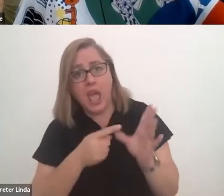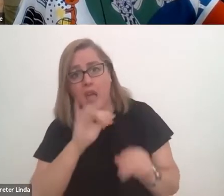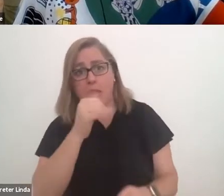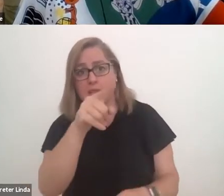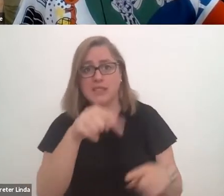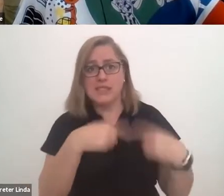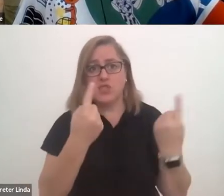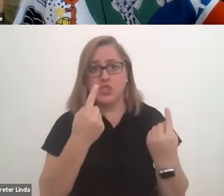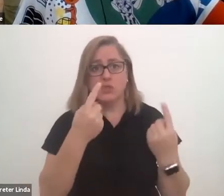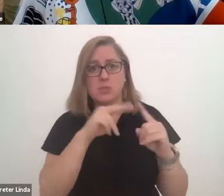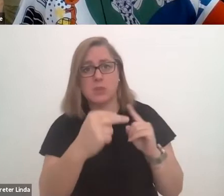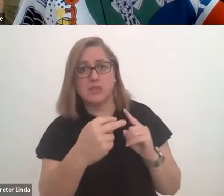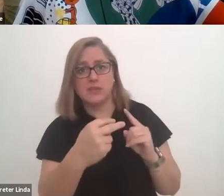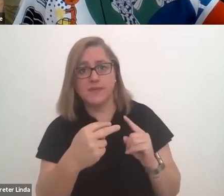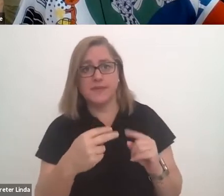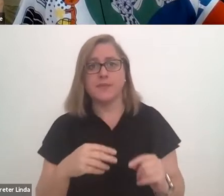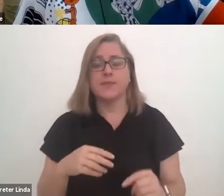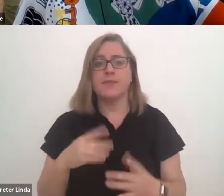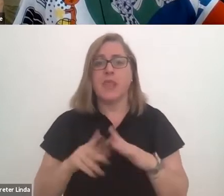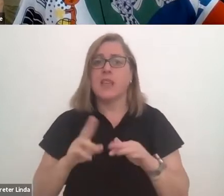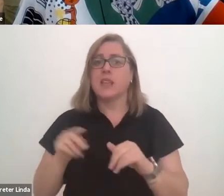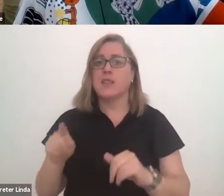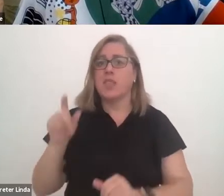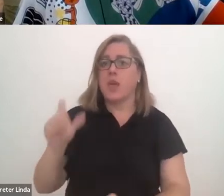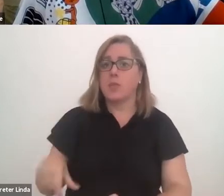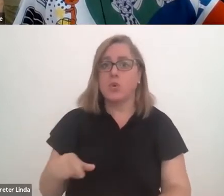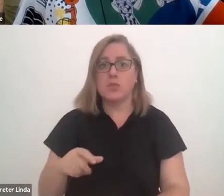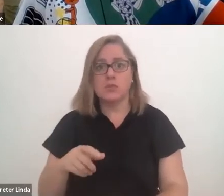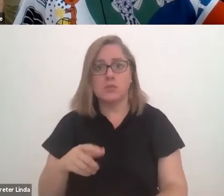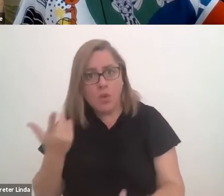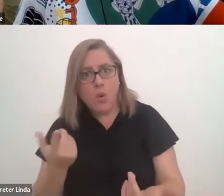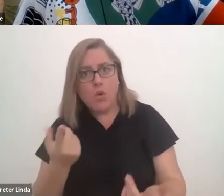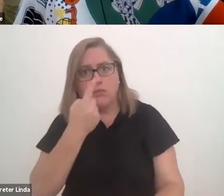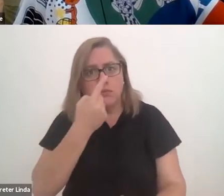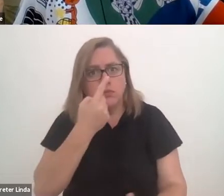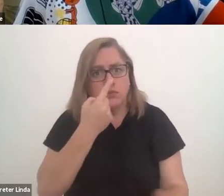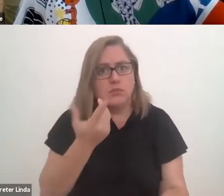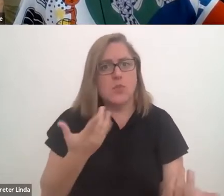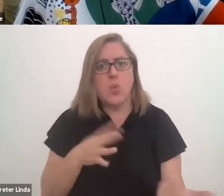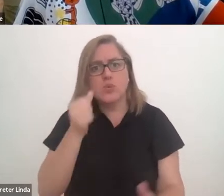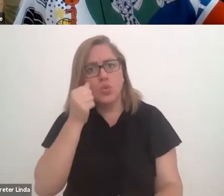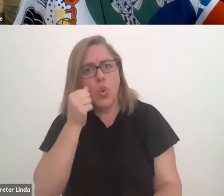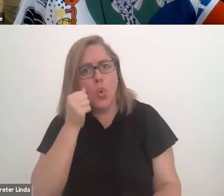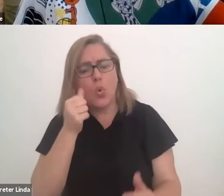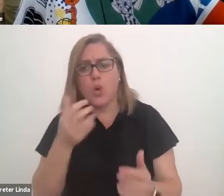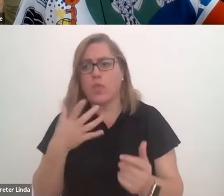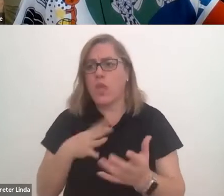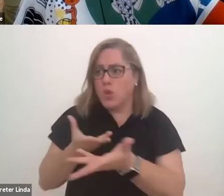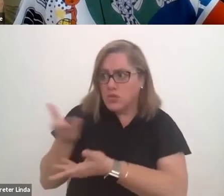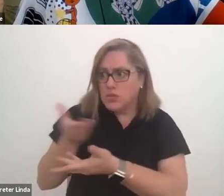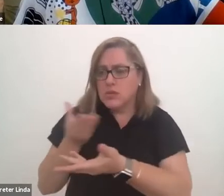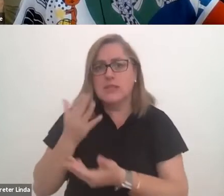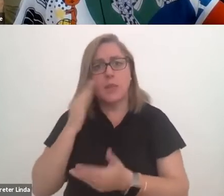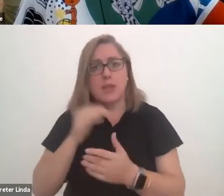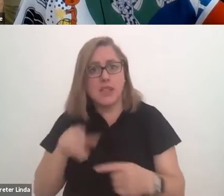but if it's someone who's genuinely curious and wants to engage in dialogue, even if they're challenging you,